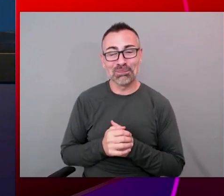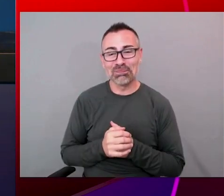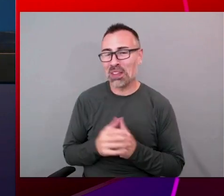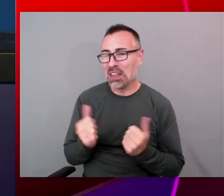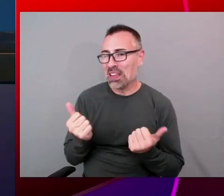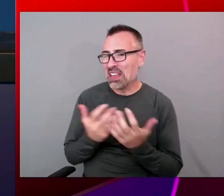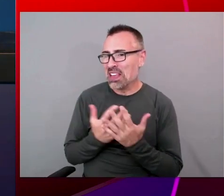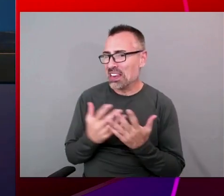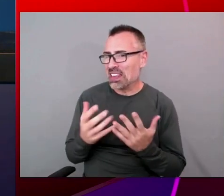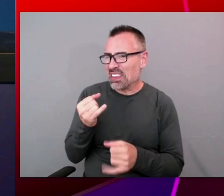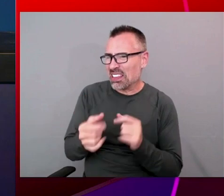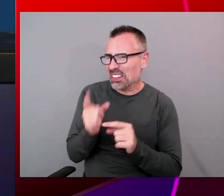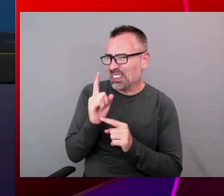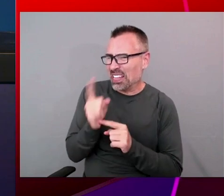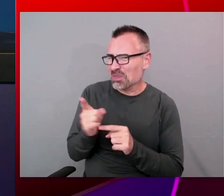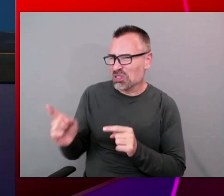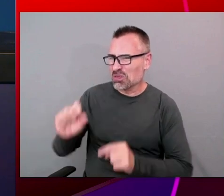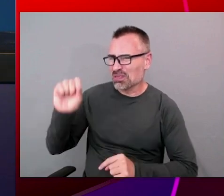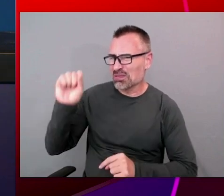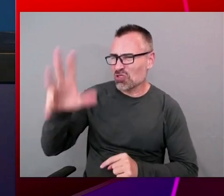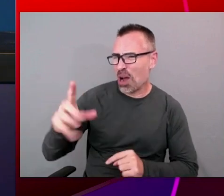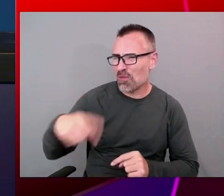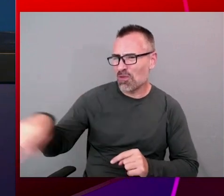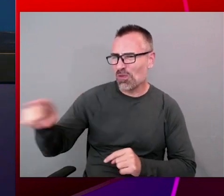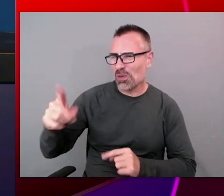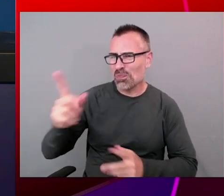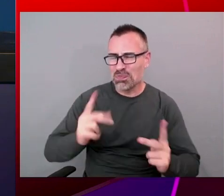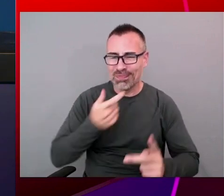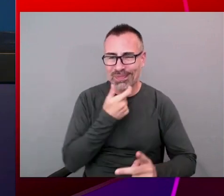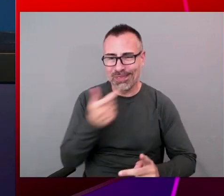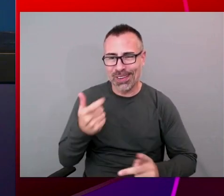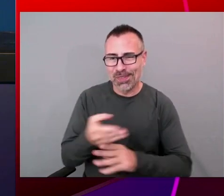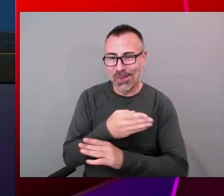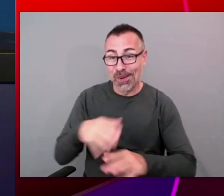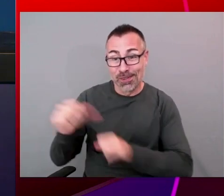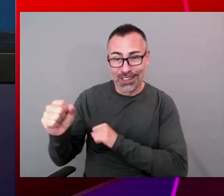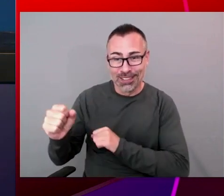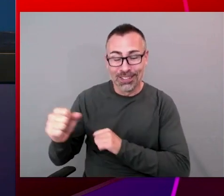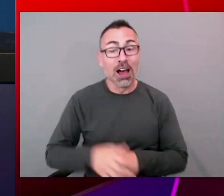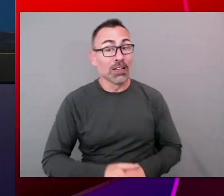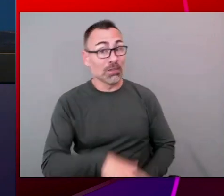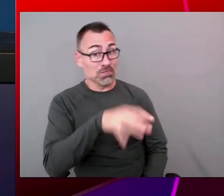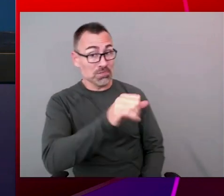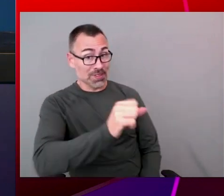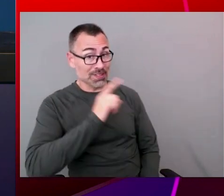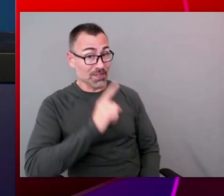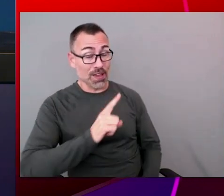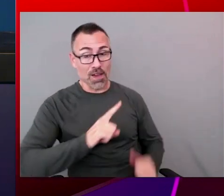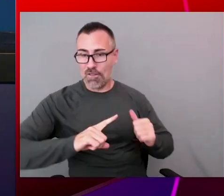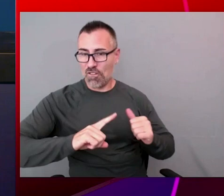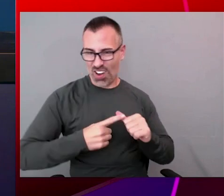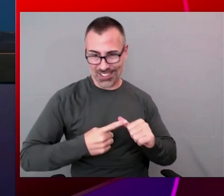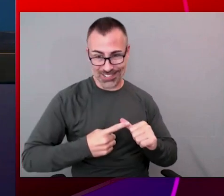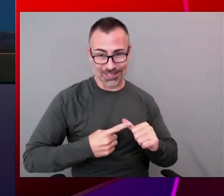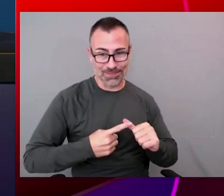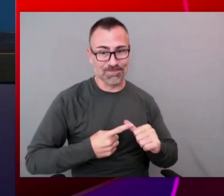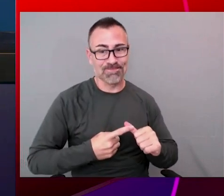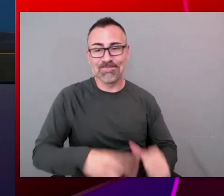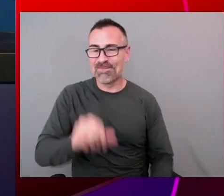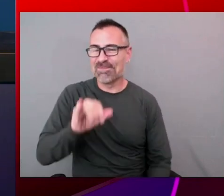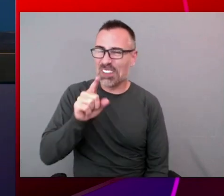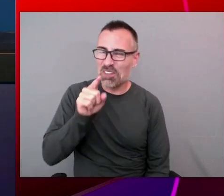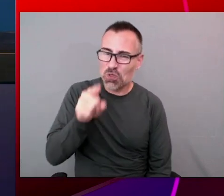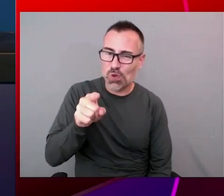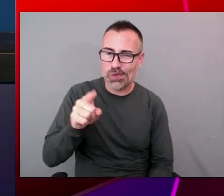to leave our viewers with before we depart the stage? Yeah, definitely. So first of all, I would love if you're an